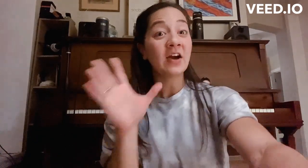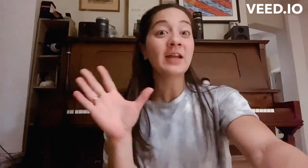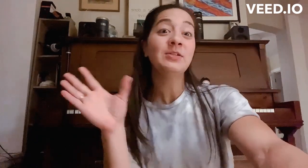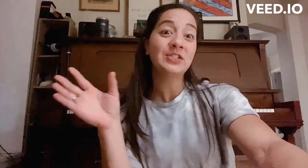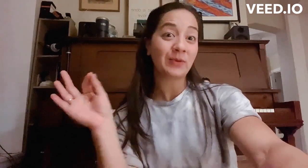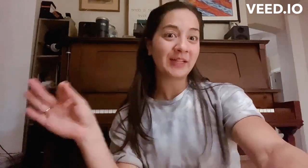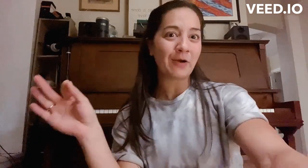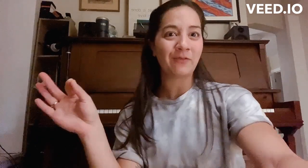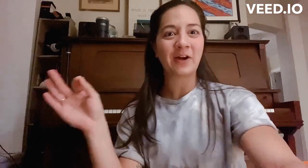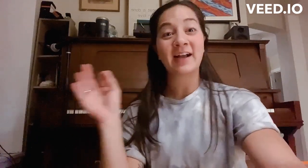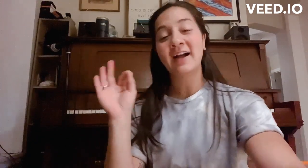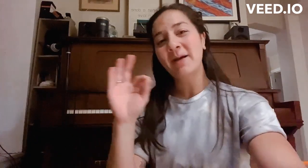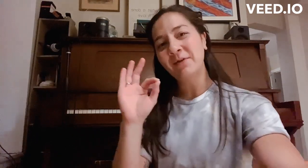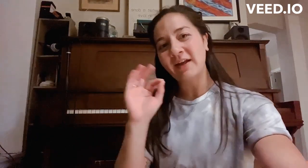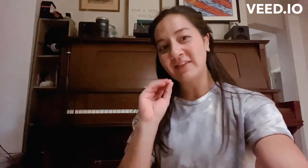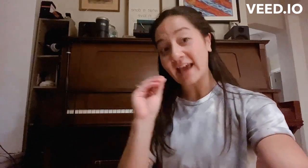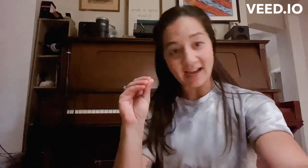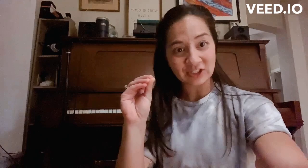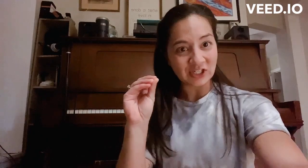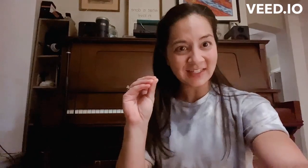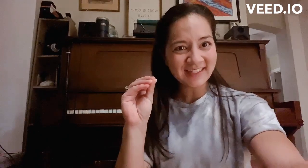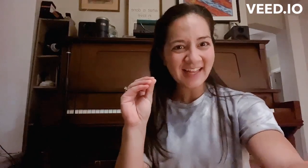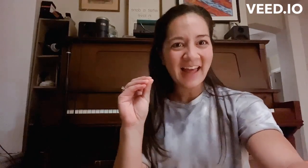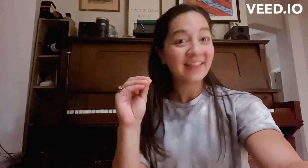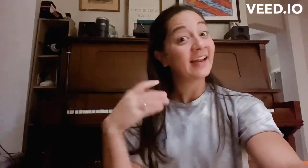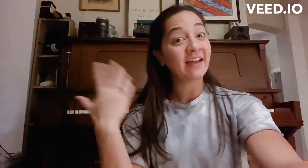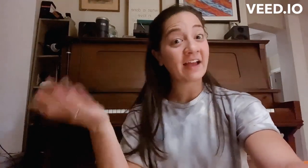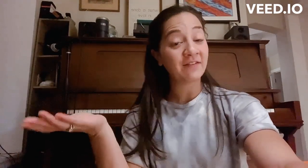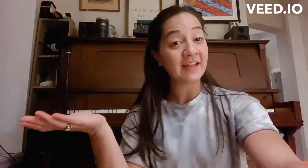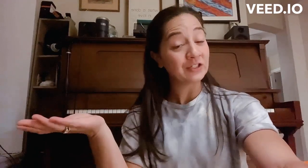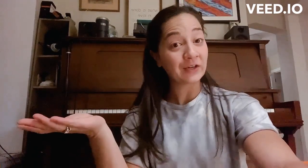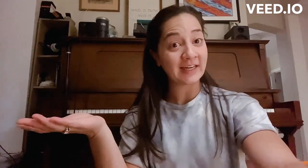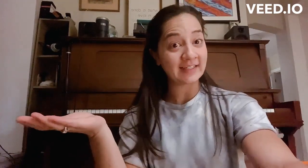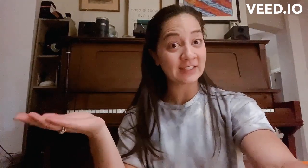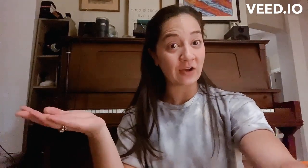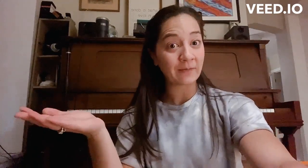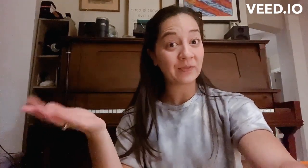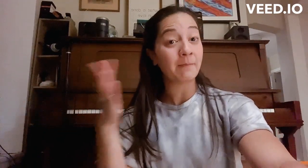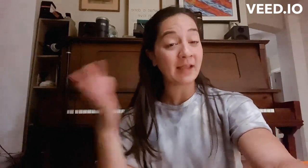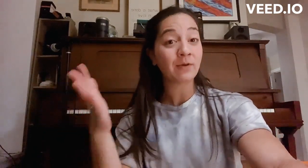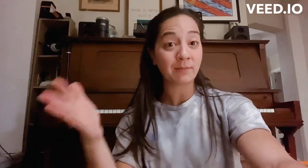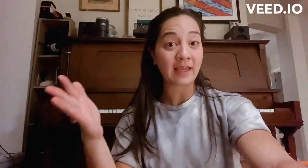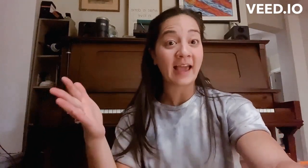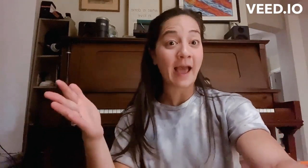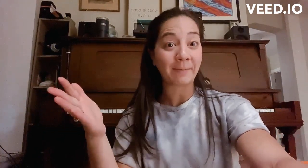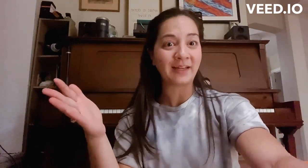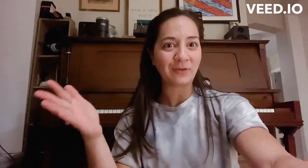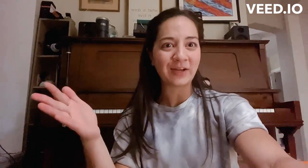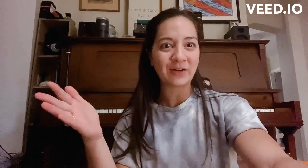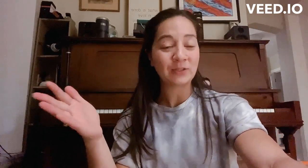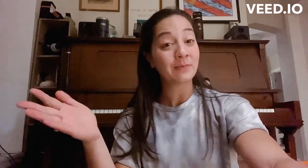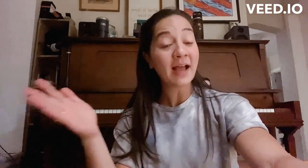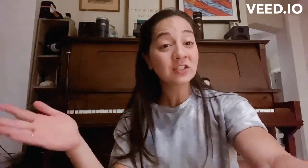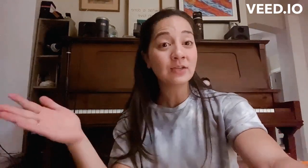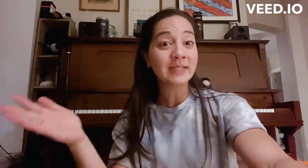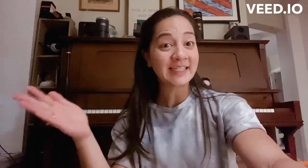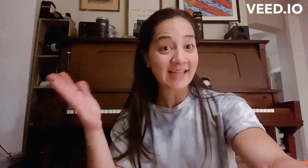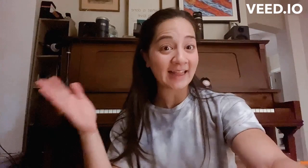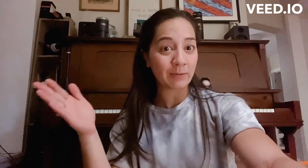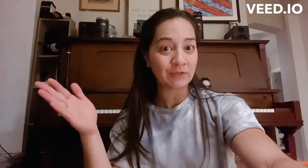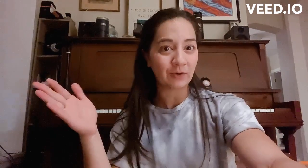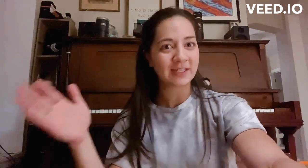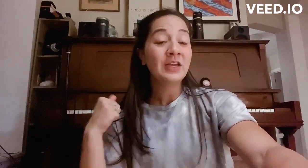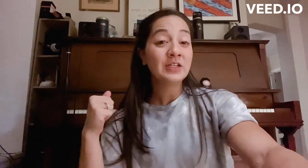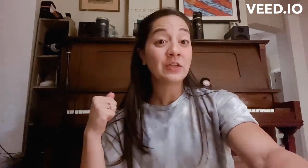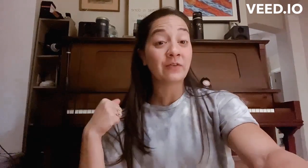I thought I would just quickly go over a couple of the actions that I have integrated in the song. The main one being Happy New Year, which I'm actually using